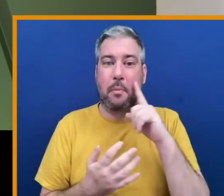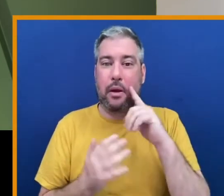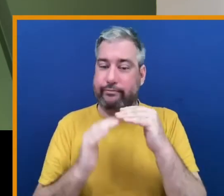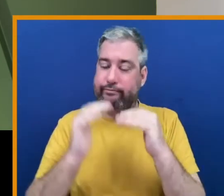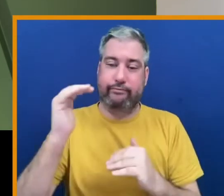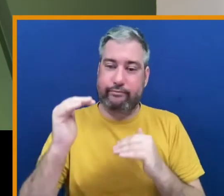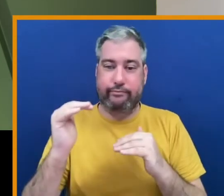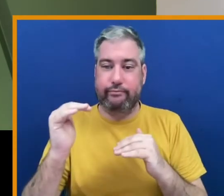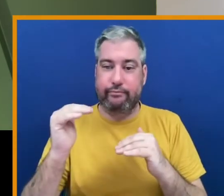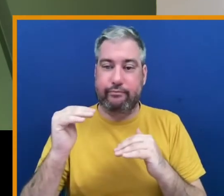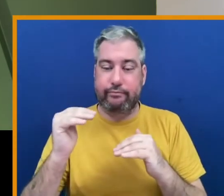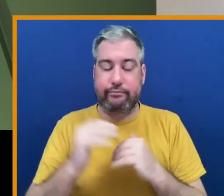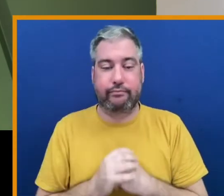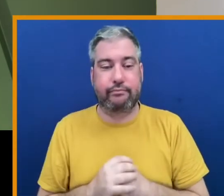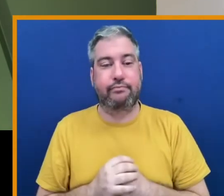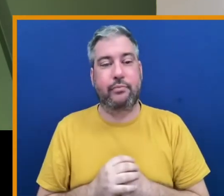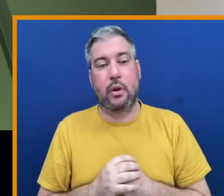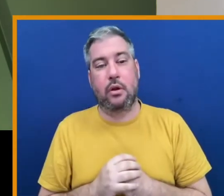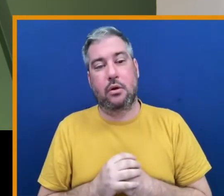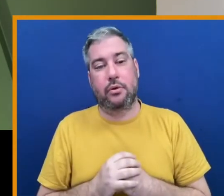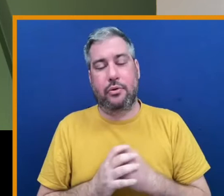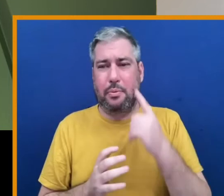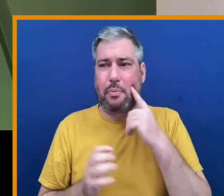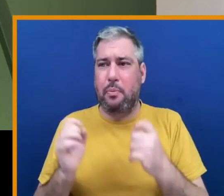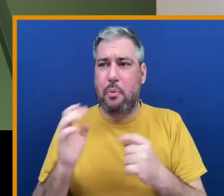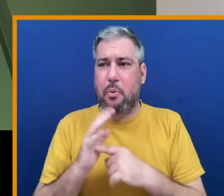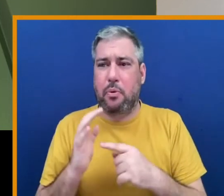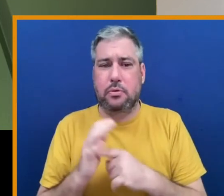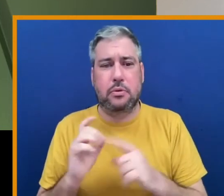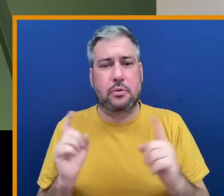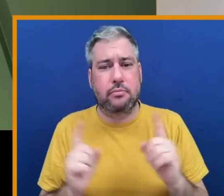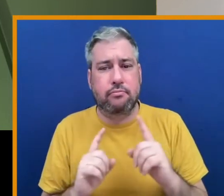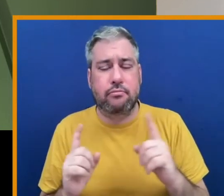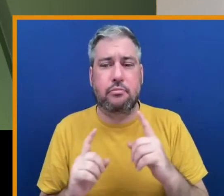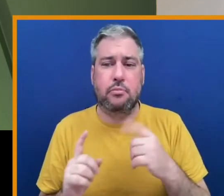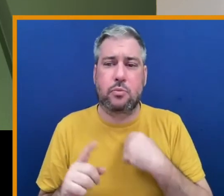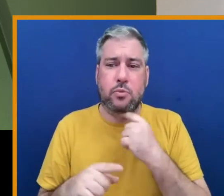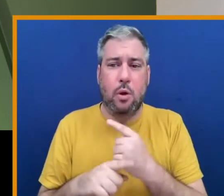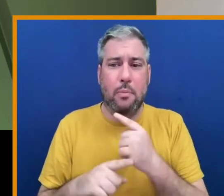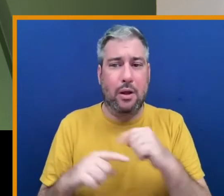important when we speak about this issue to remember the groups that will impact the hardest.